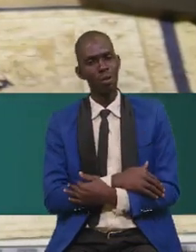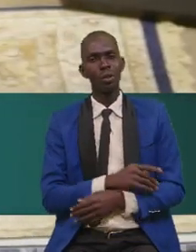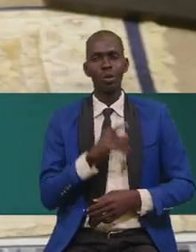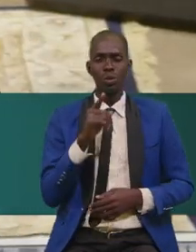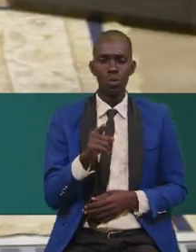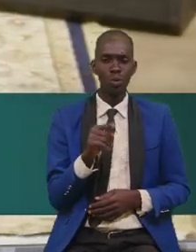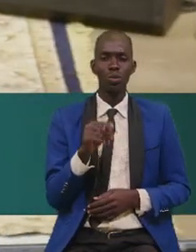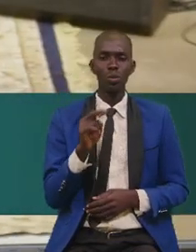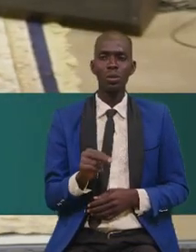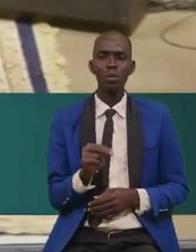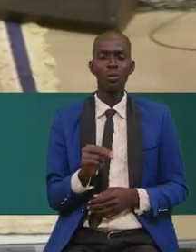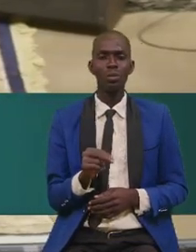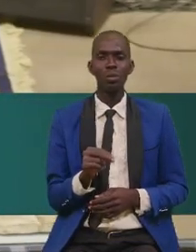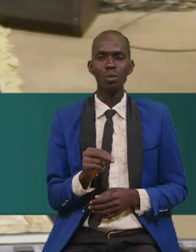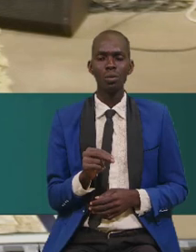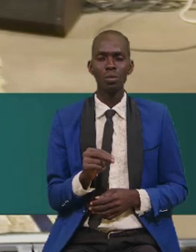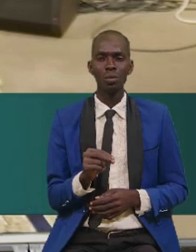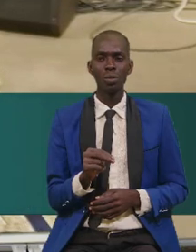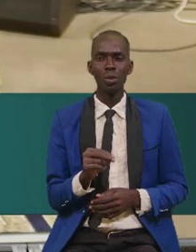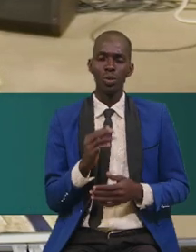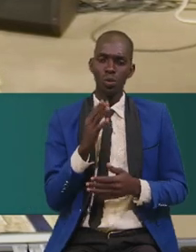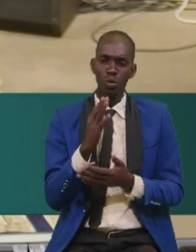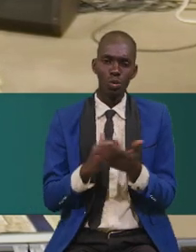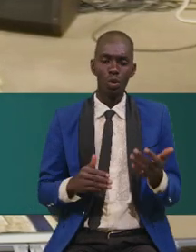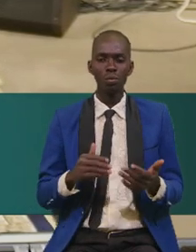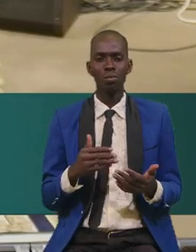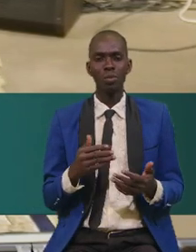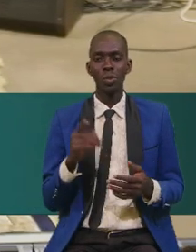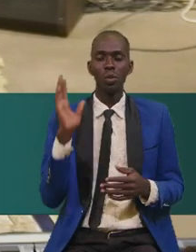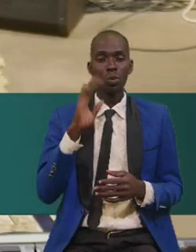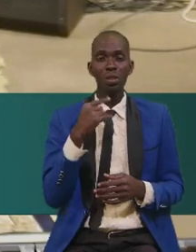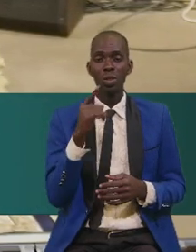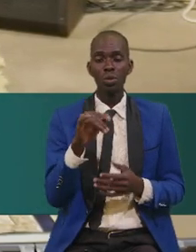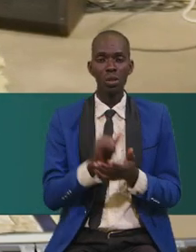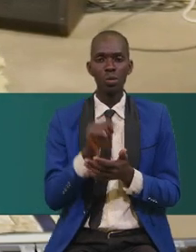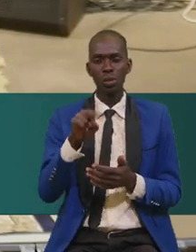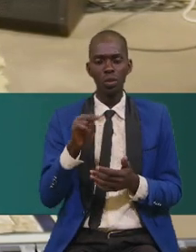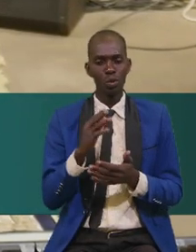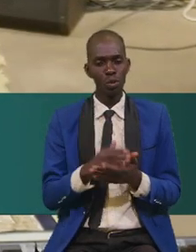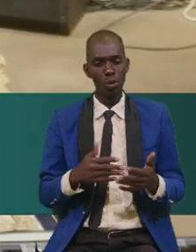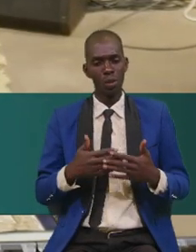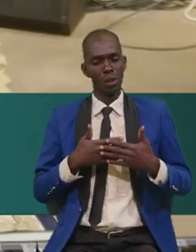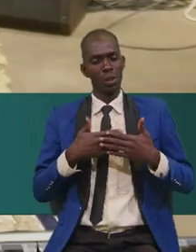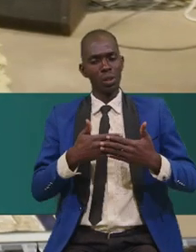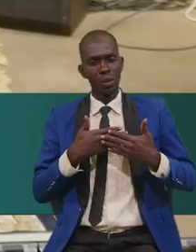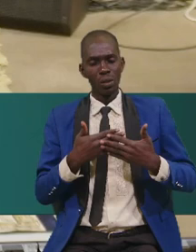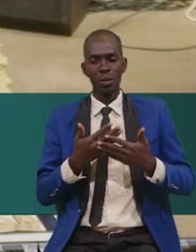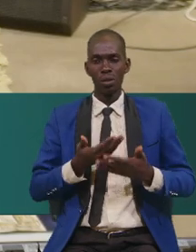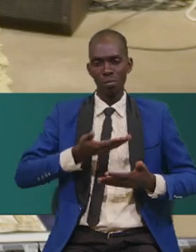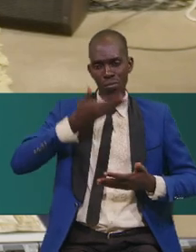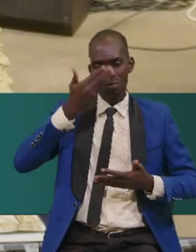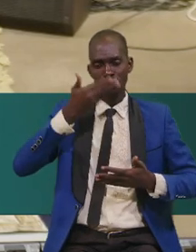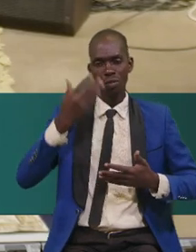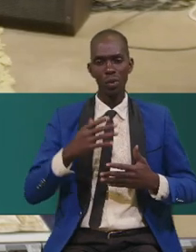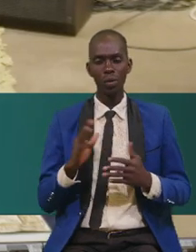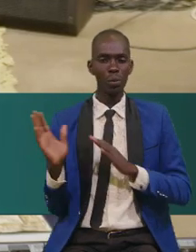need some air, you need some breathing, you need some relaxation, otherwise you'll